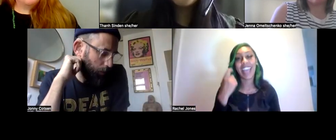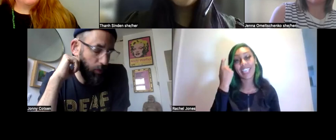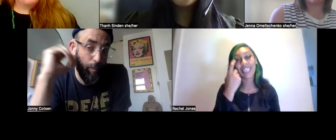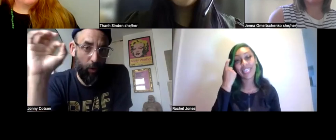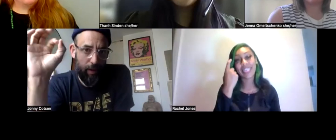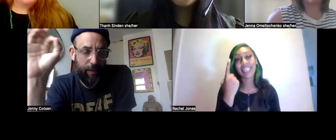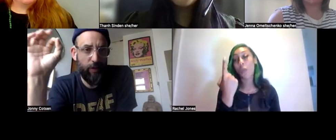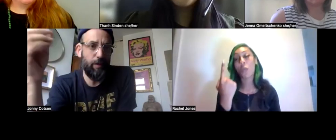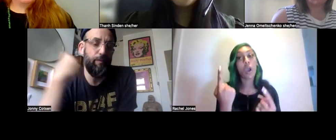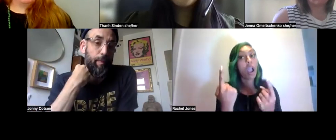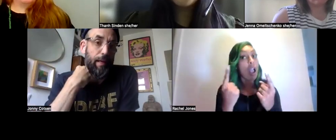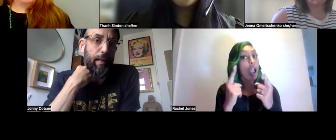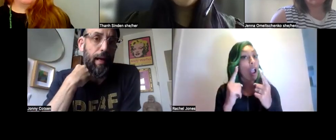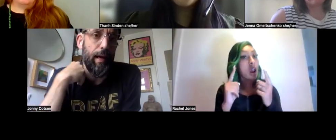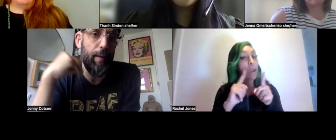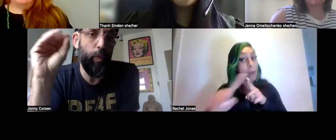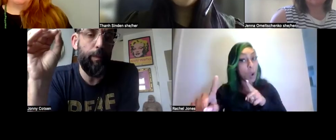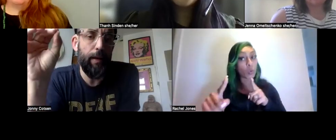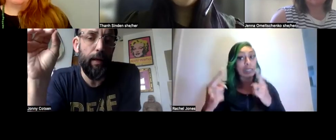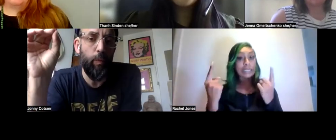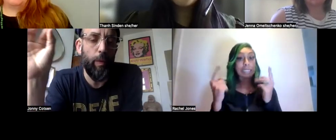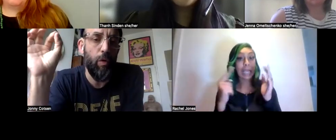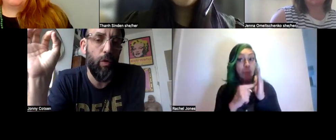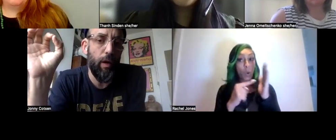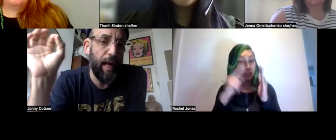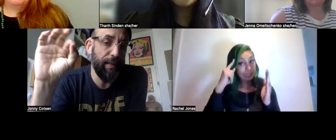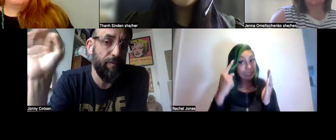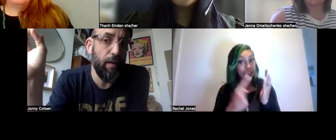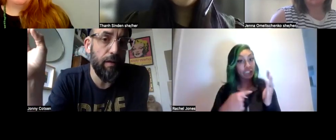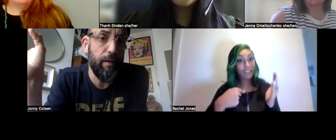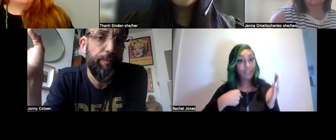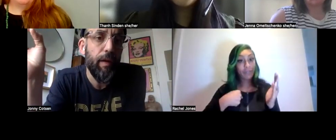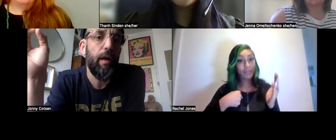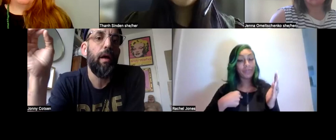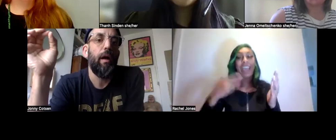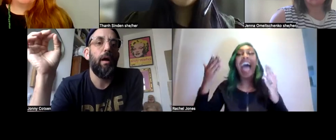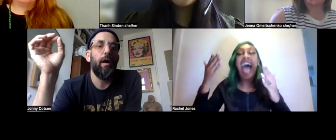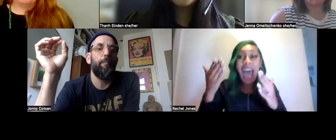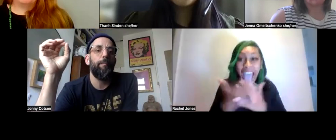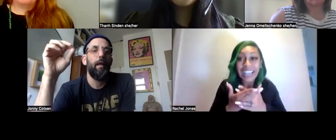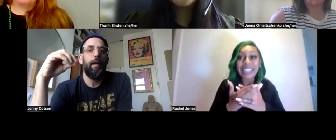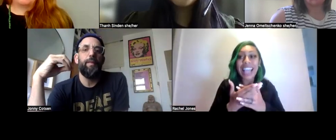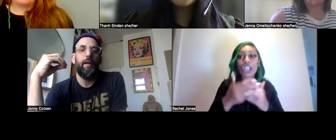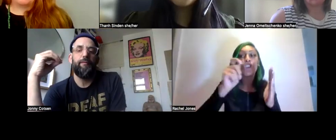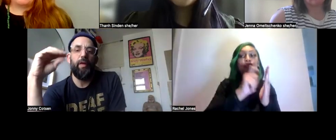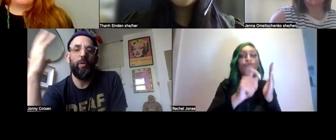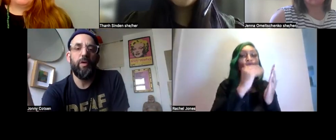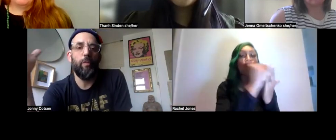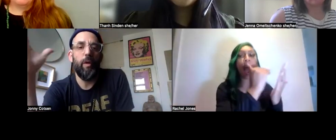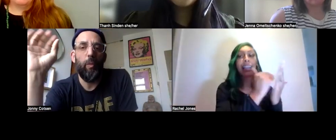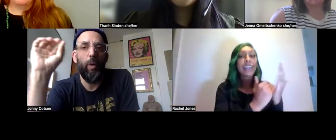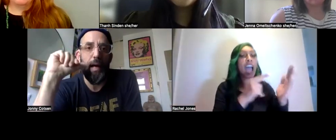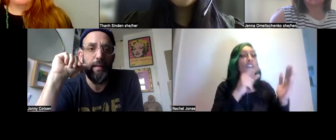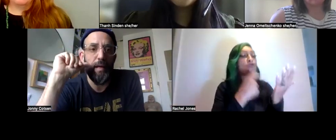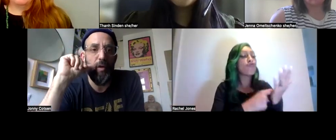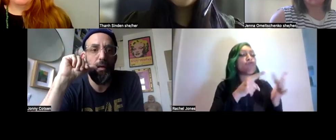I think one of the most important conditions for me would be what we call asset voided. I think for those of you who